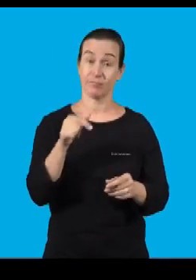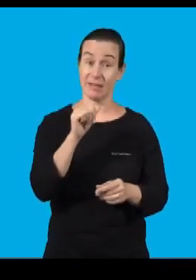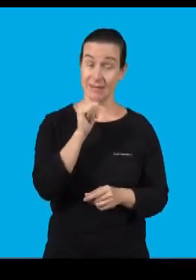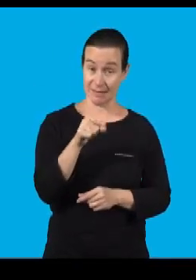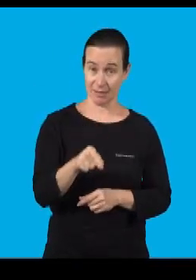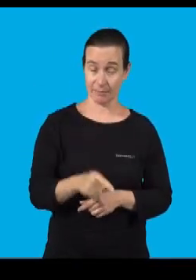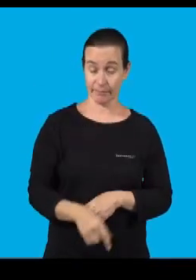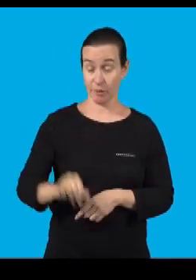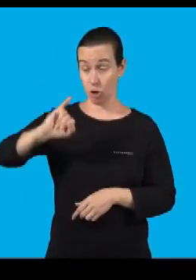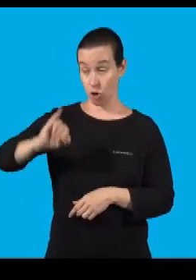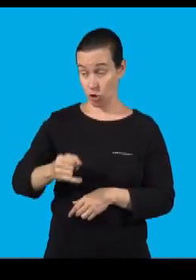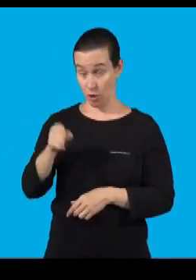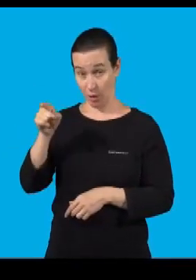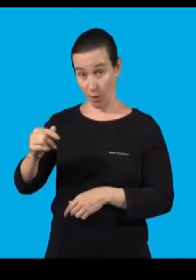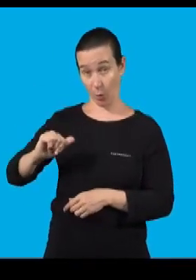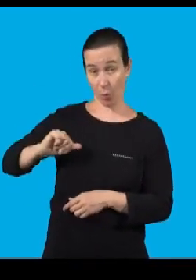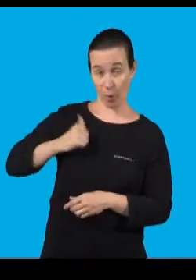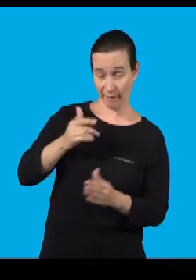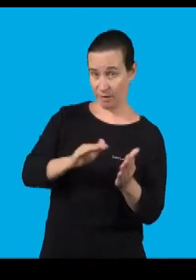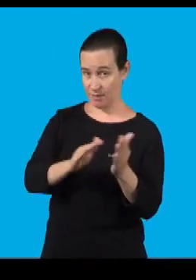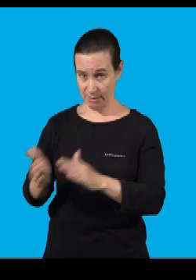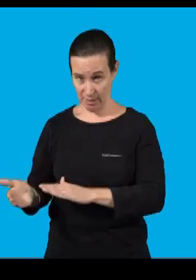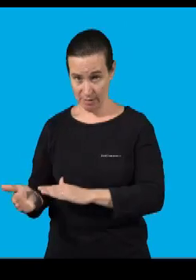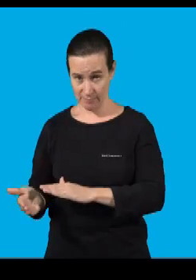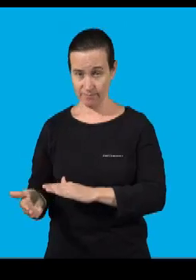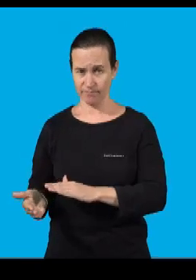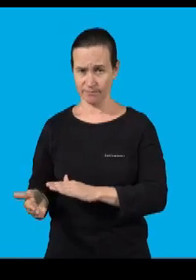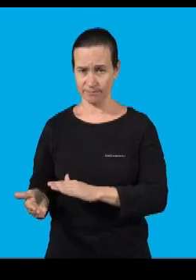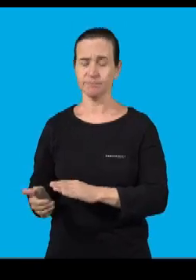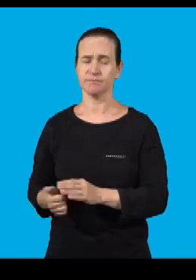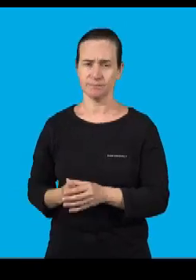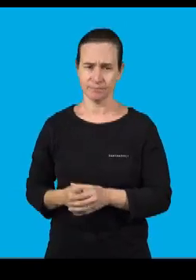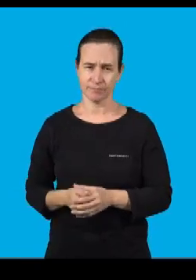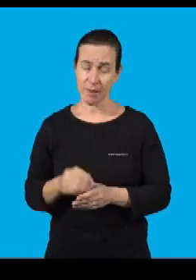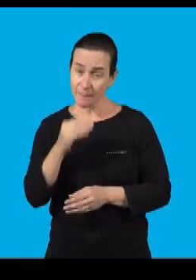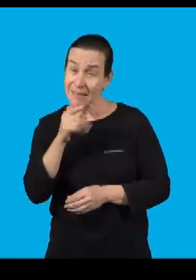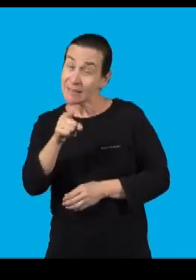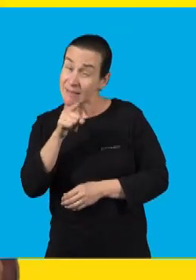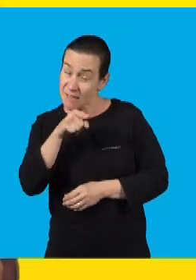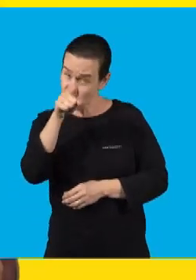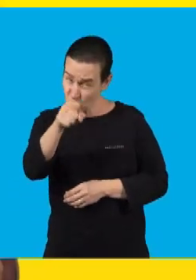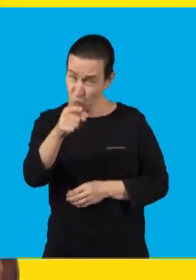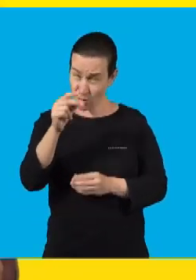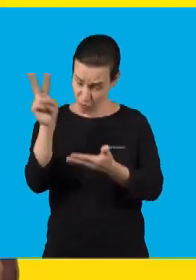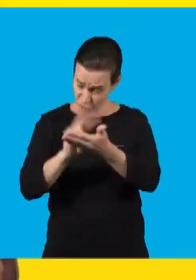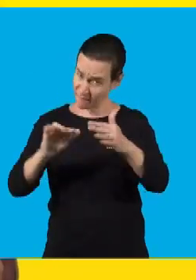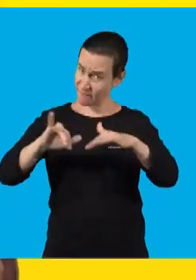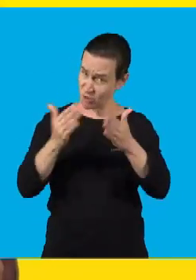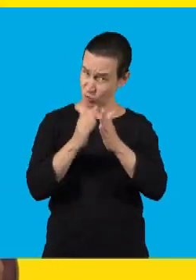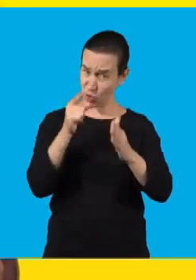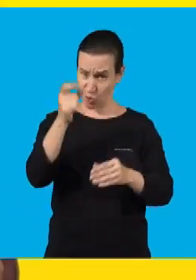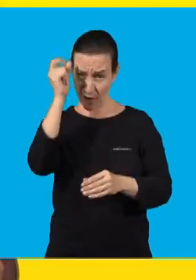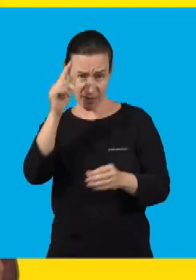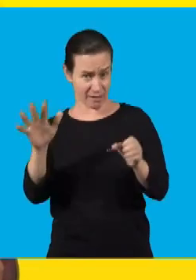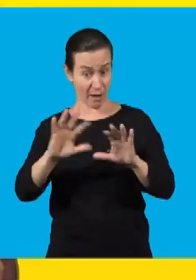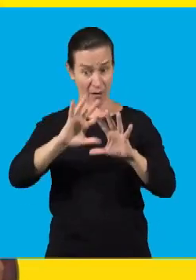you? John's wife passed away. All right. So remember, it's going to test your knowledge of the novel as a whole.